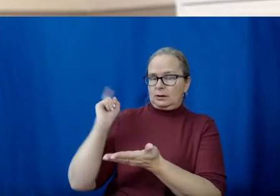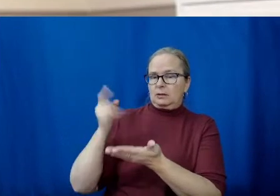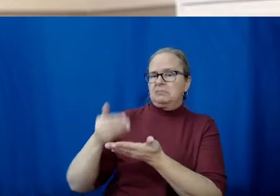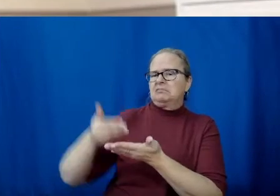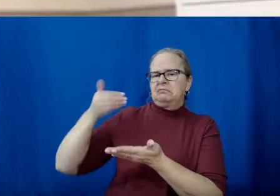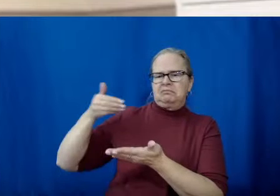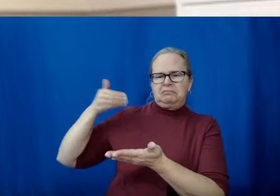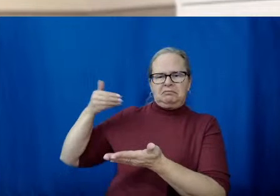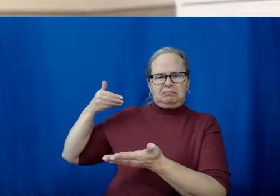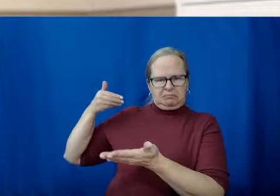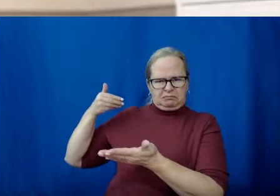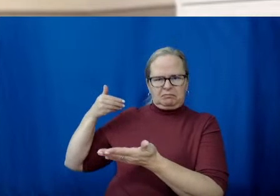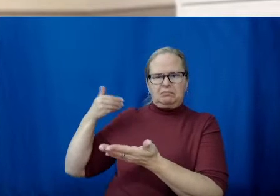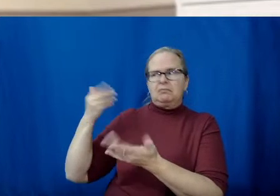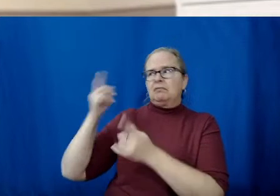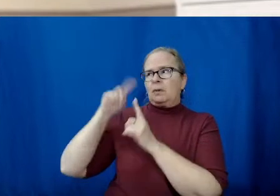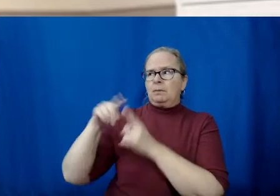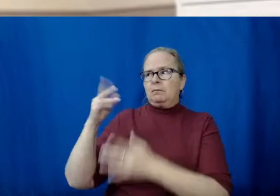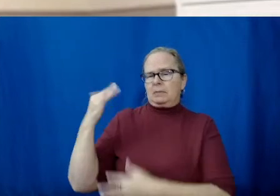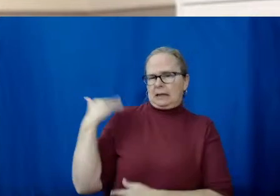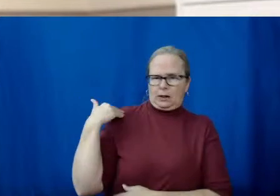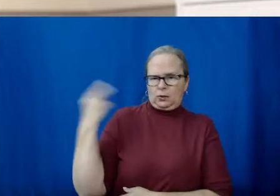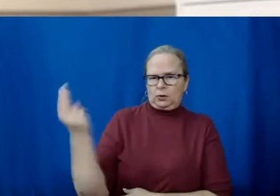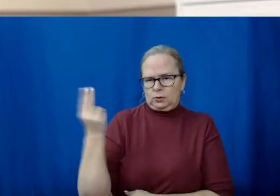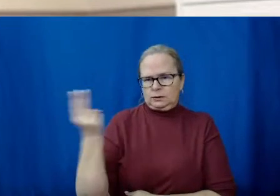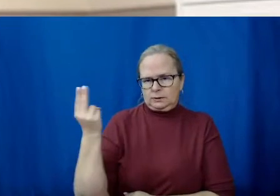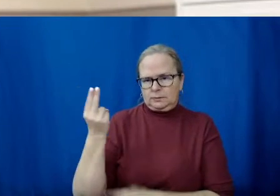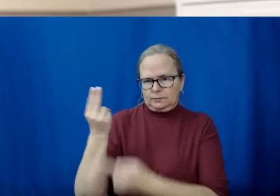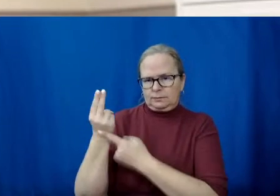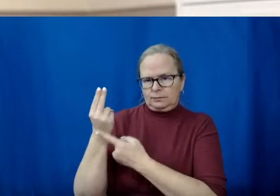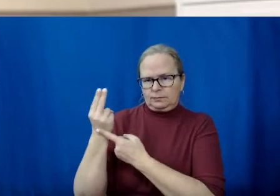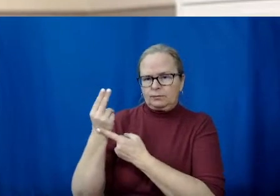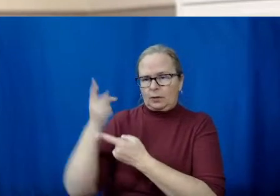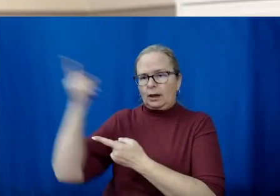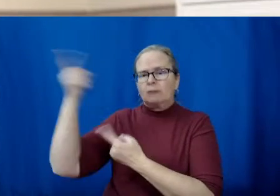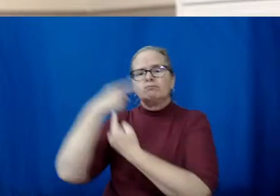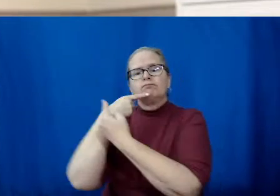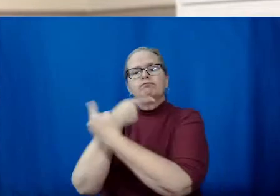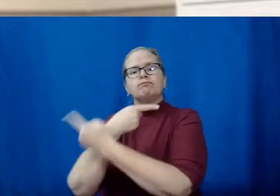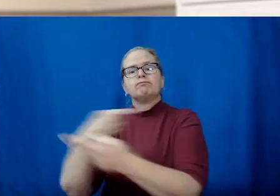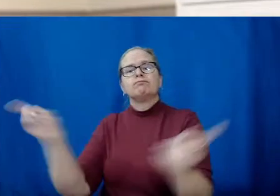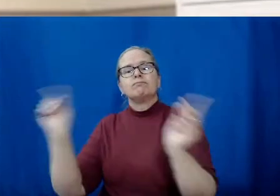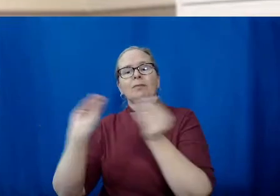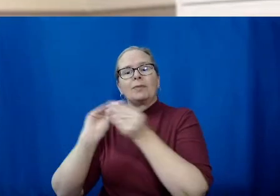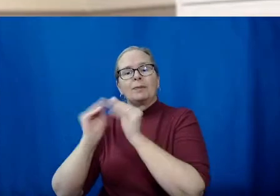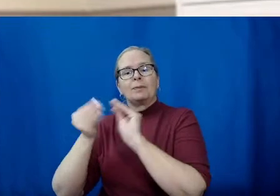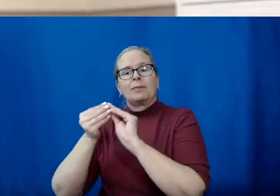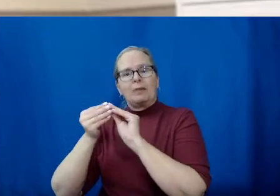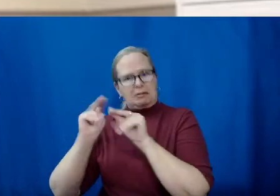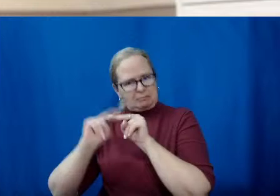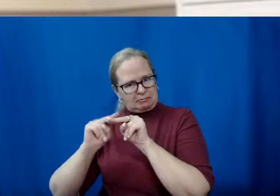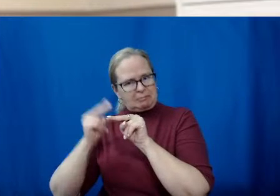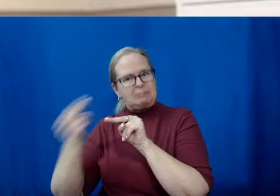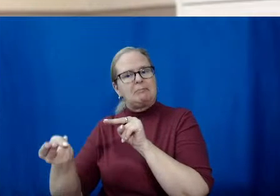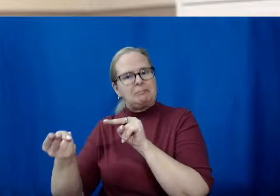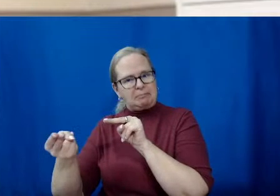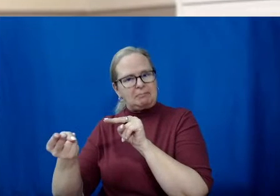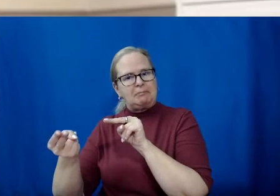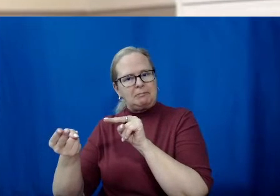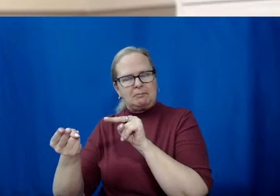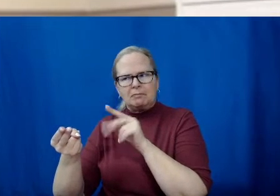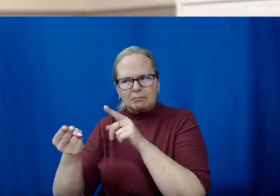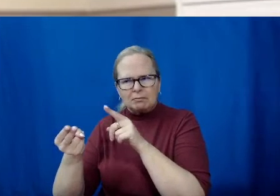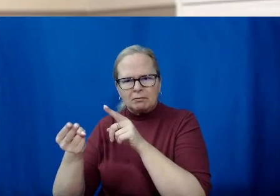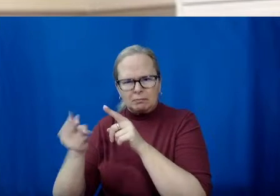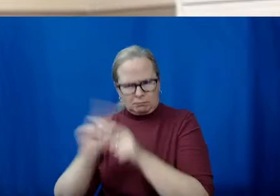Thursday, they initially reported last Thursday reported a drop of 8, and really it was an increase of 41. So that just shows